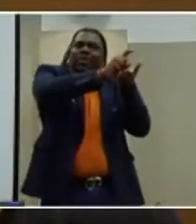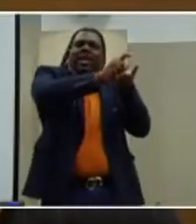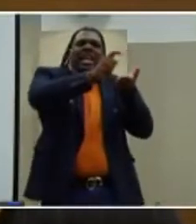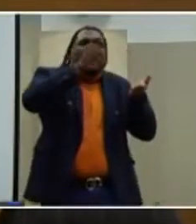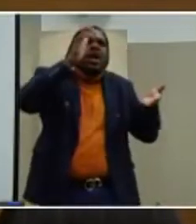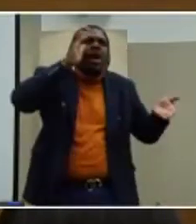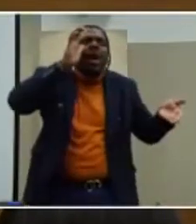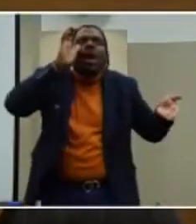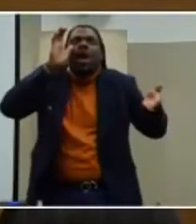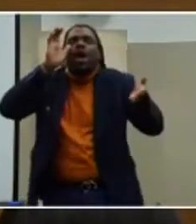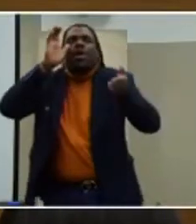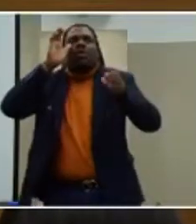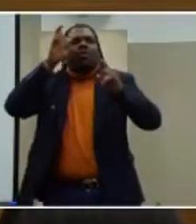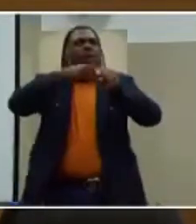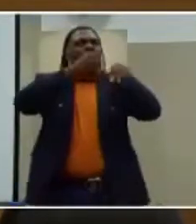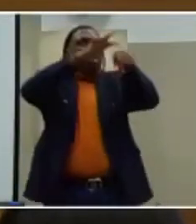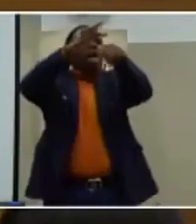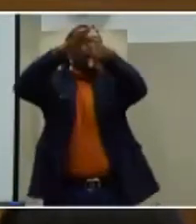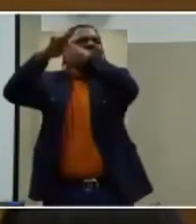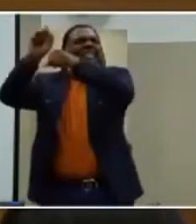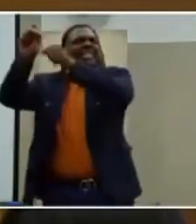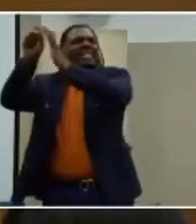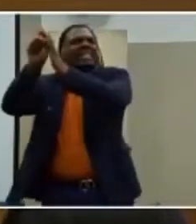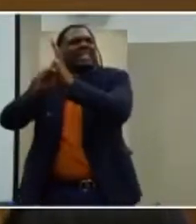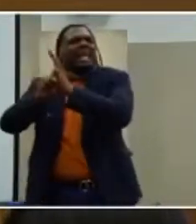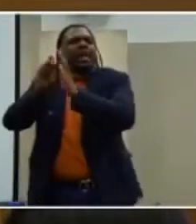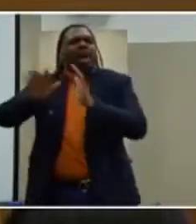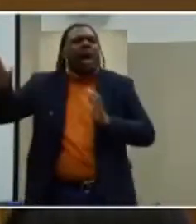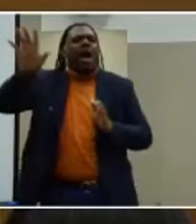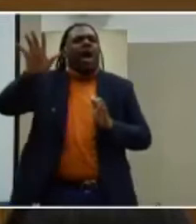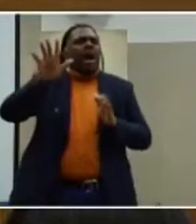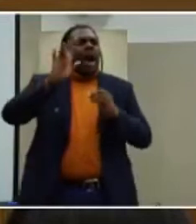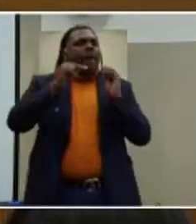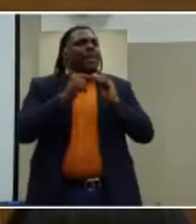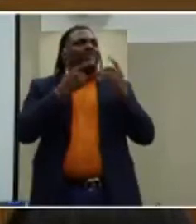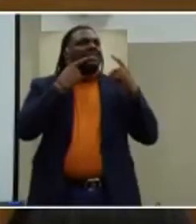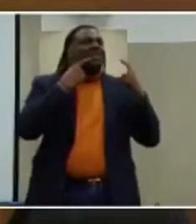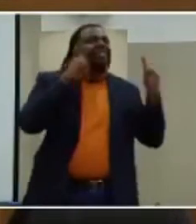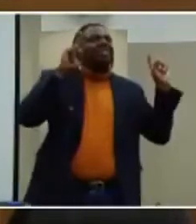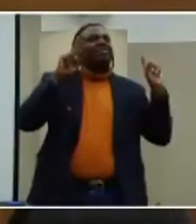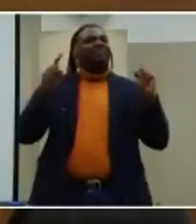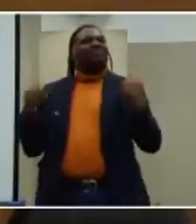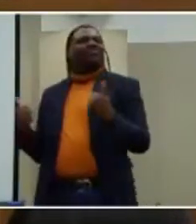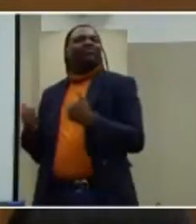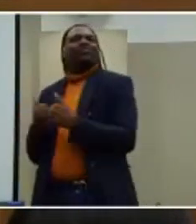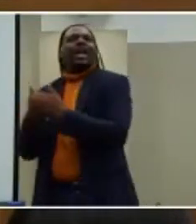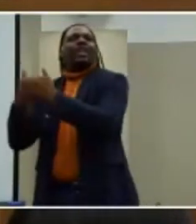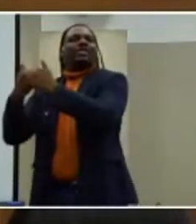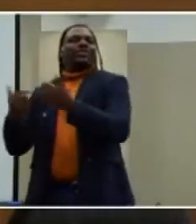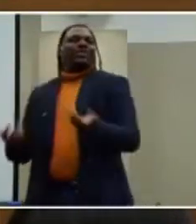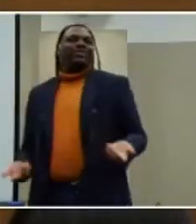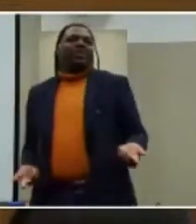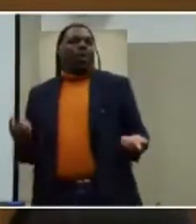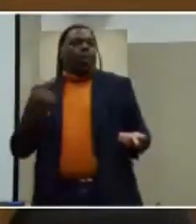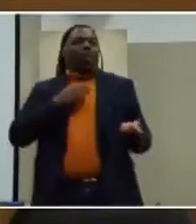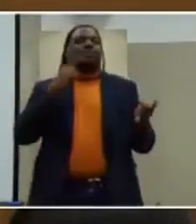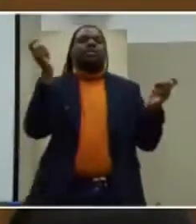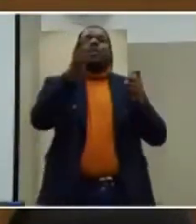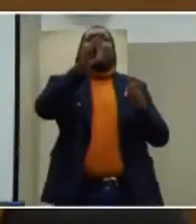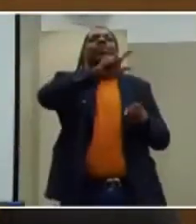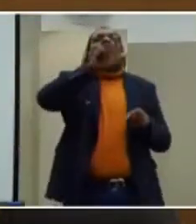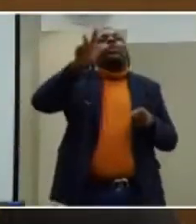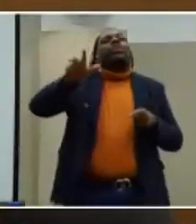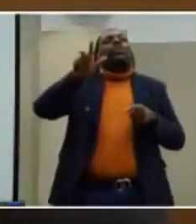our state and region about their accessibility challenges and successes, especially because we are celebrating the